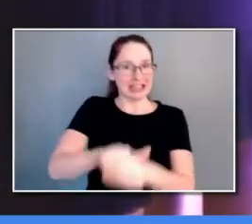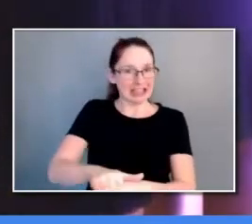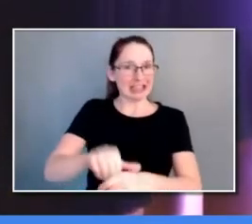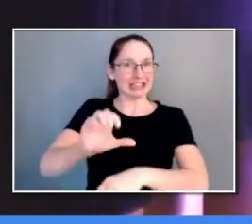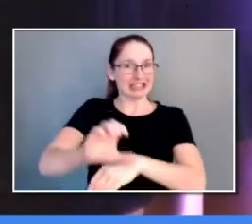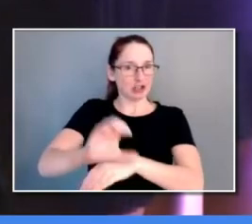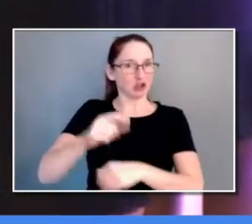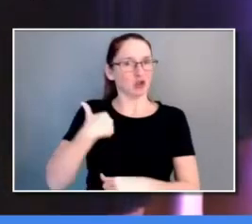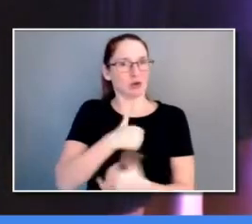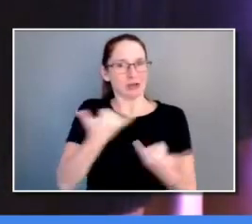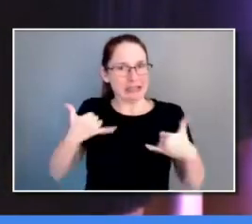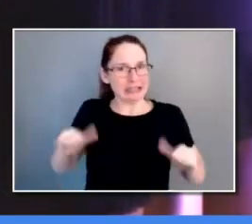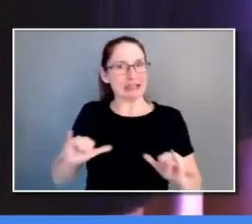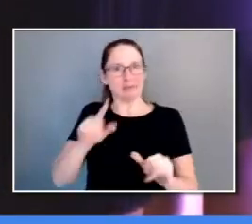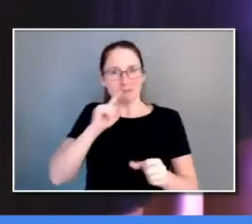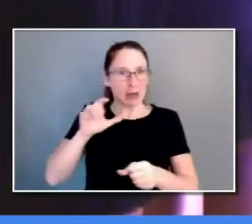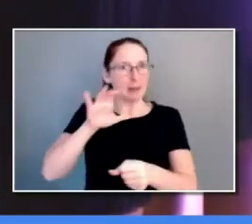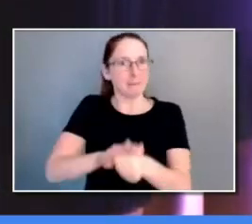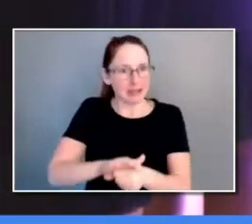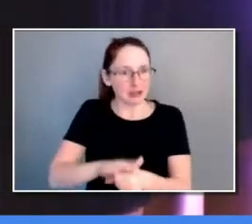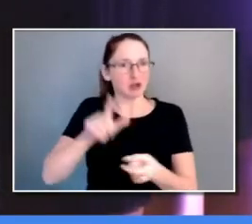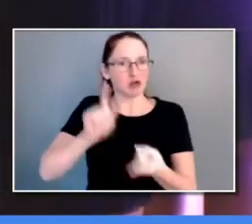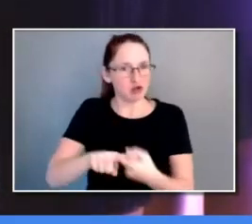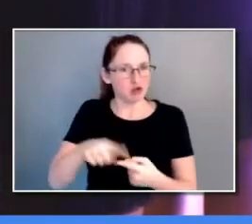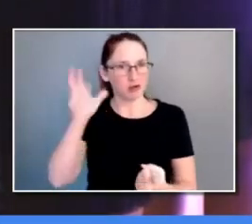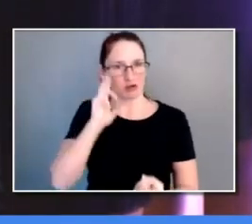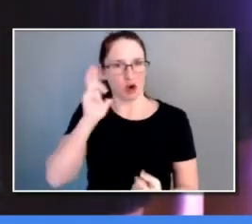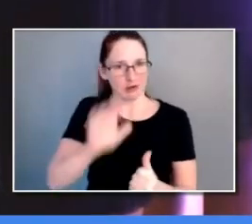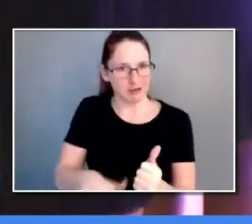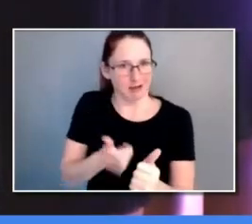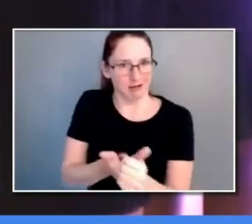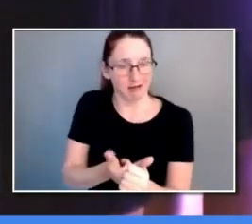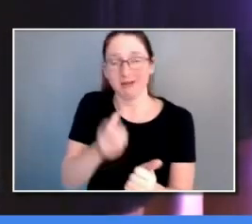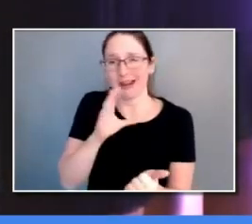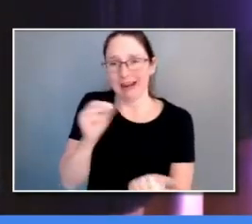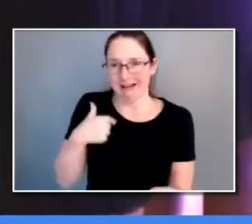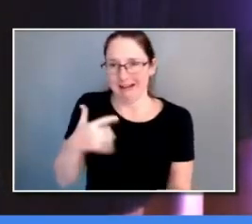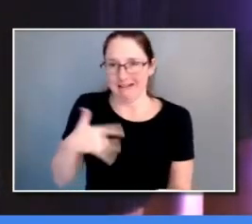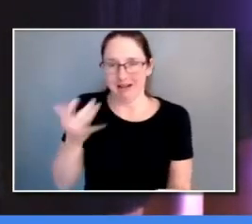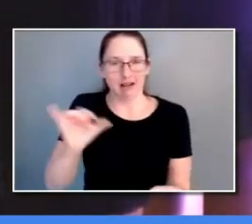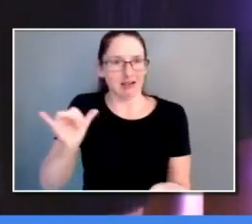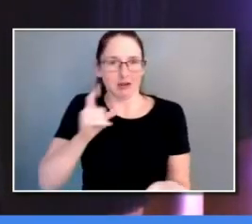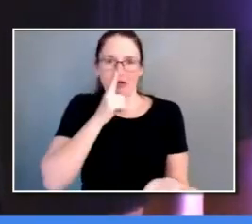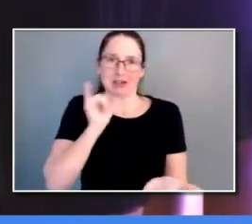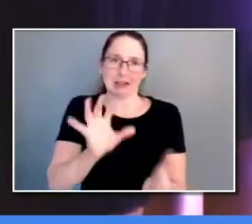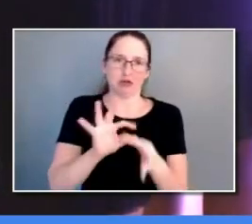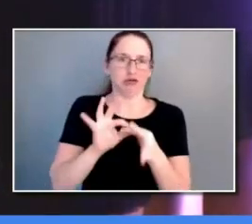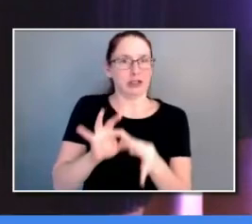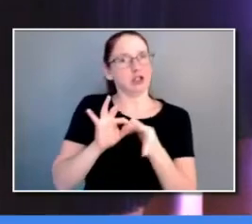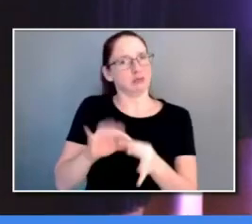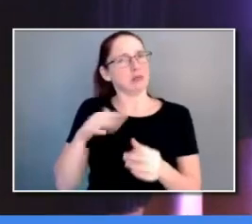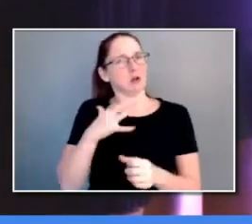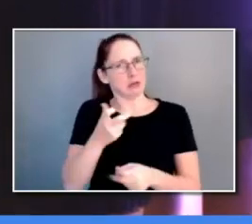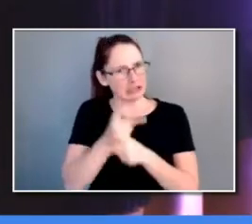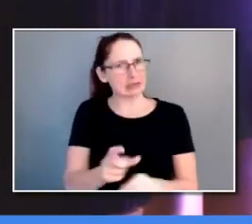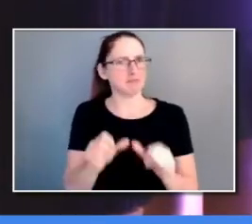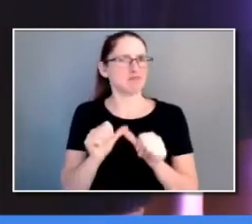committed to the cause. And I just feel like that's a relationship I want to keep